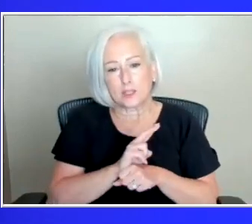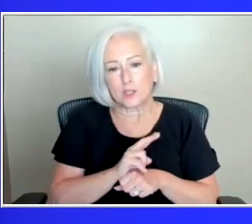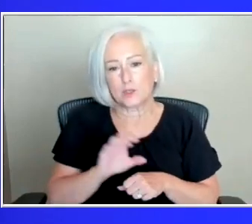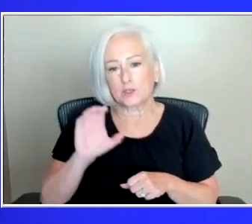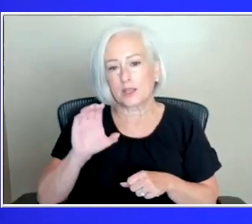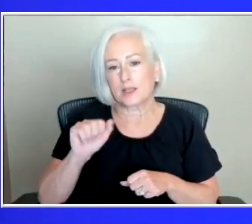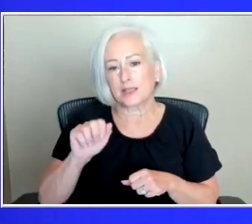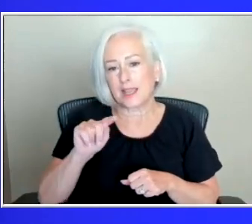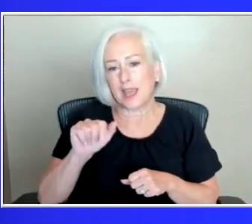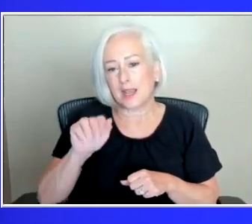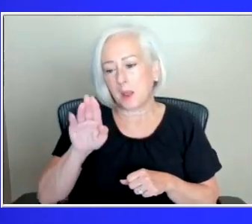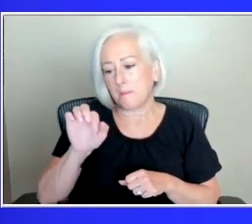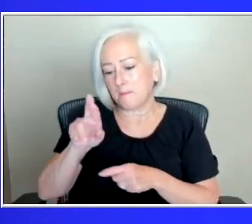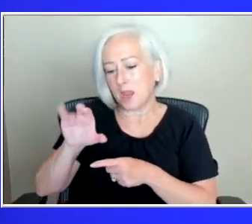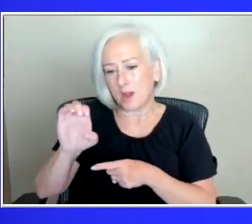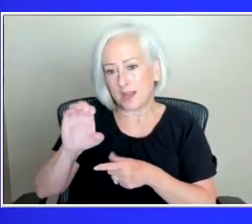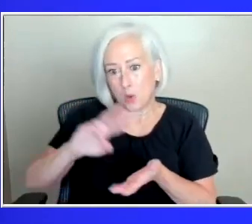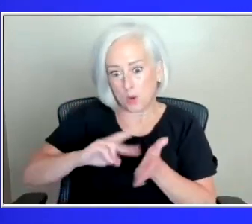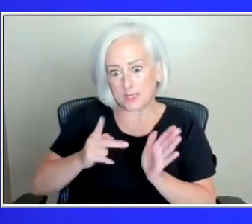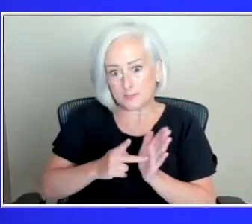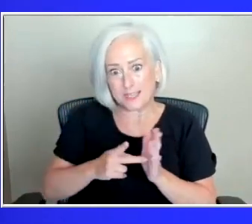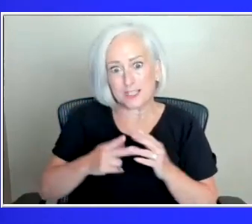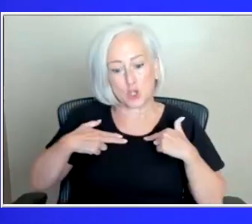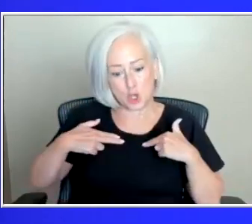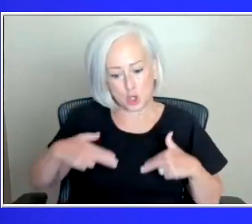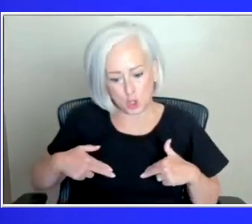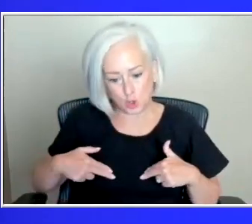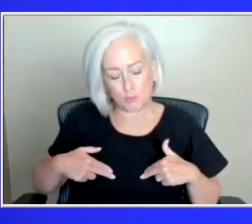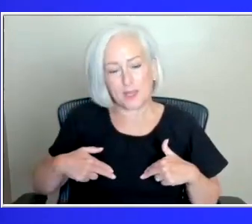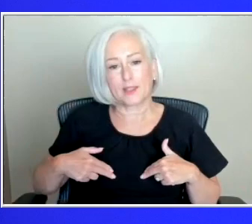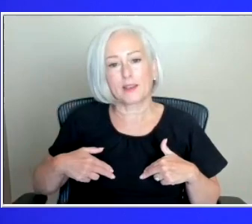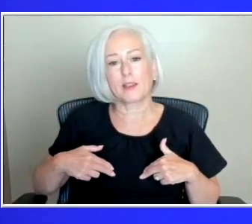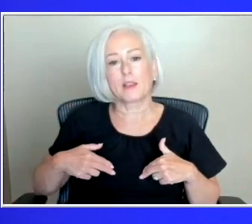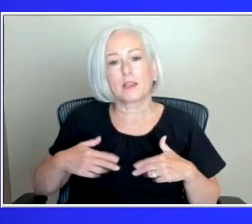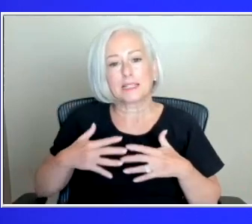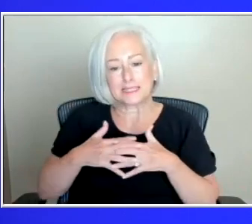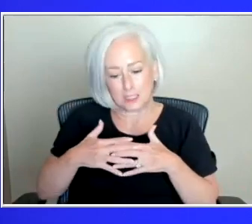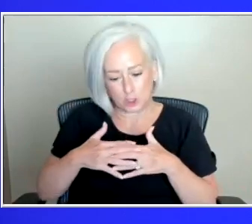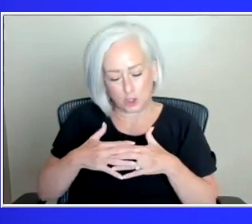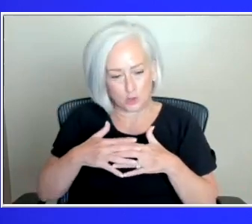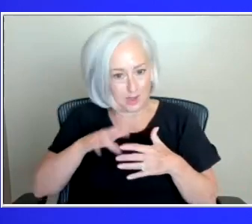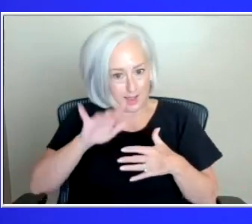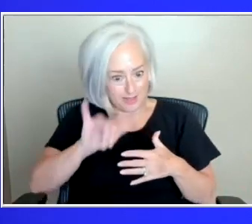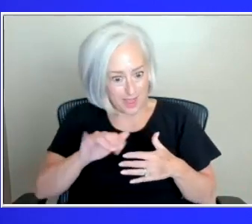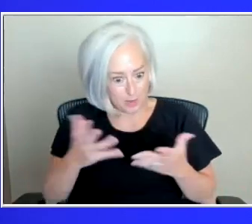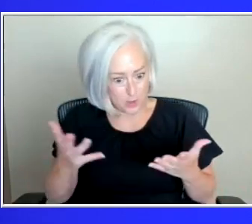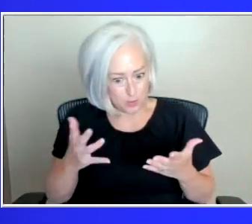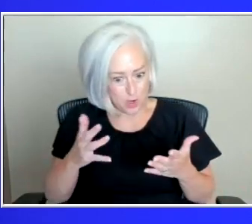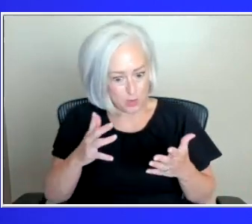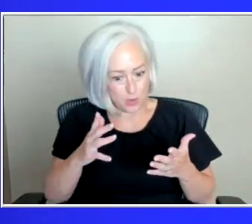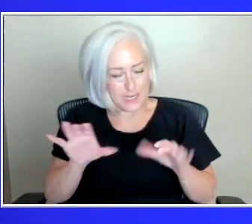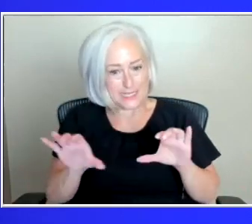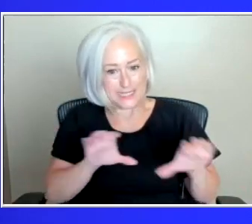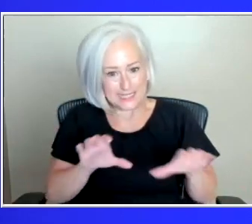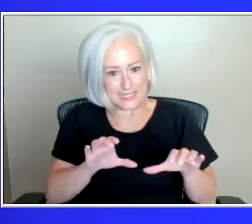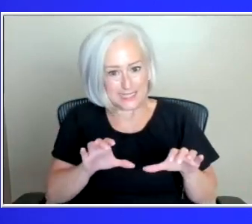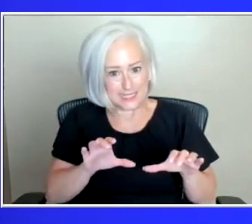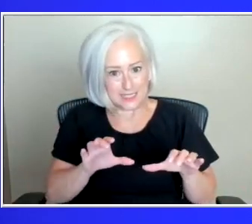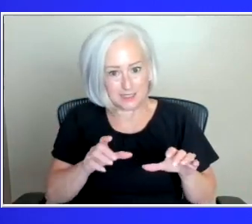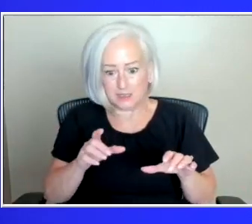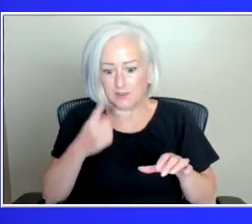human valves as well, and that actually was the mainstay for this when we did open surgery for a long